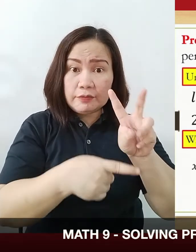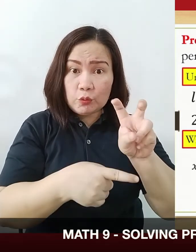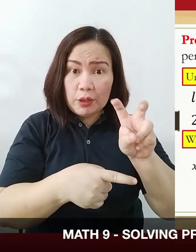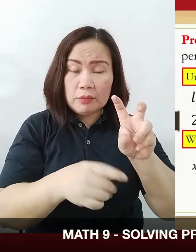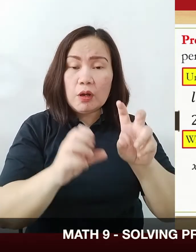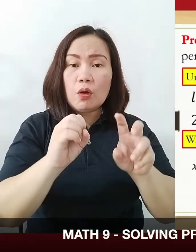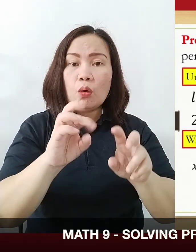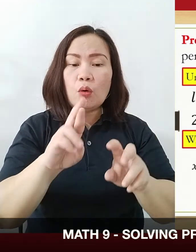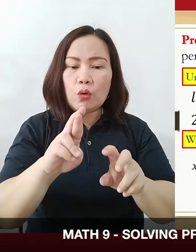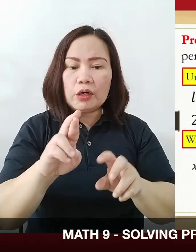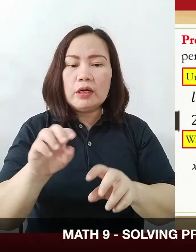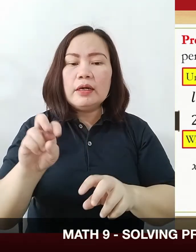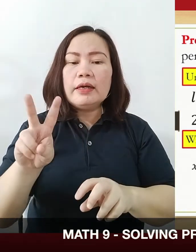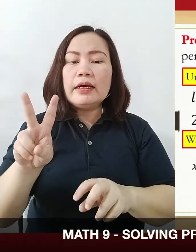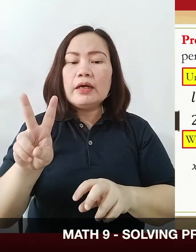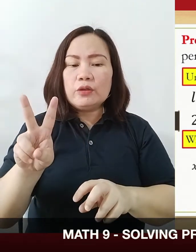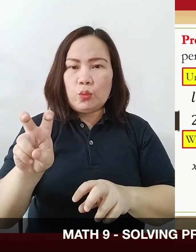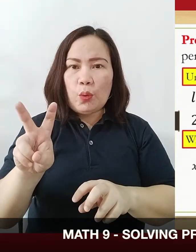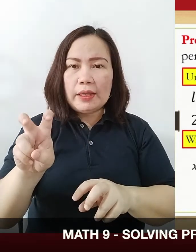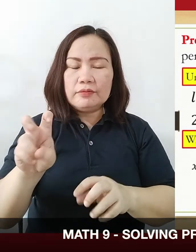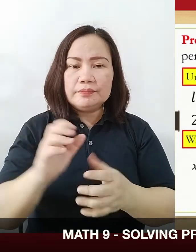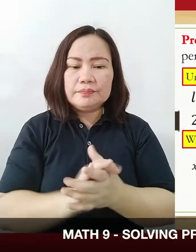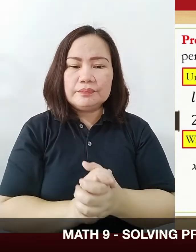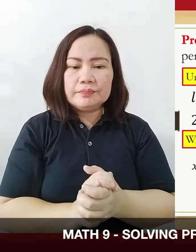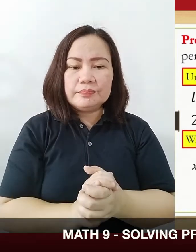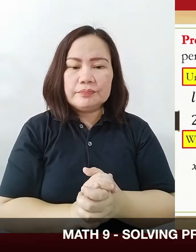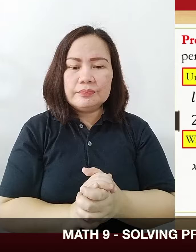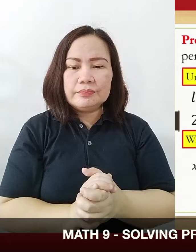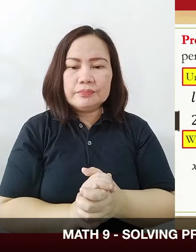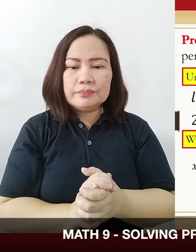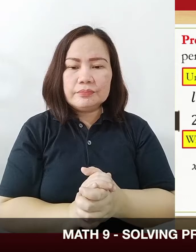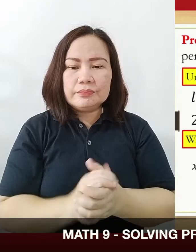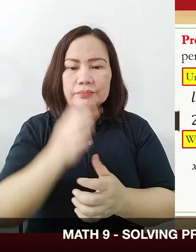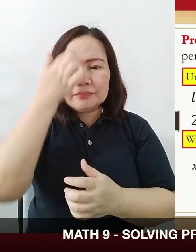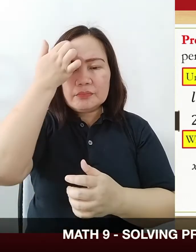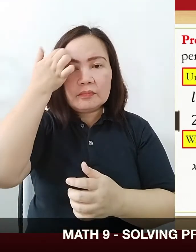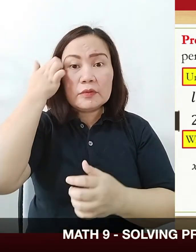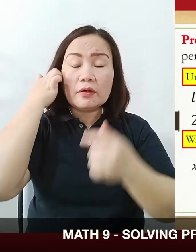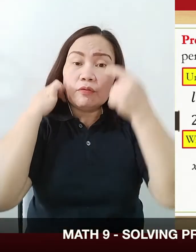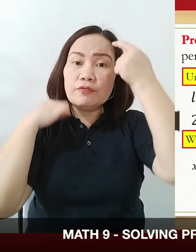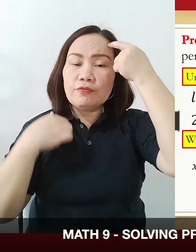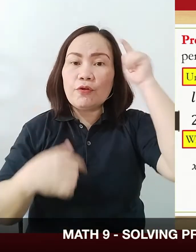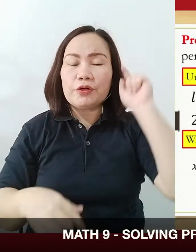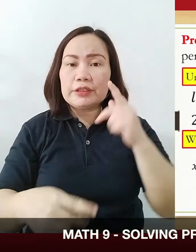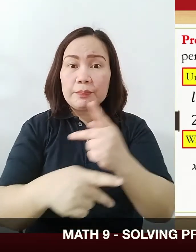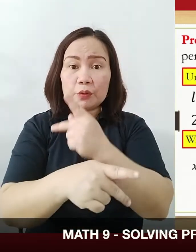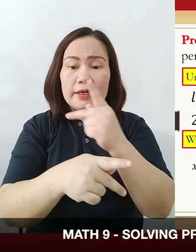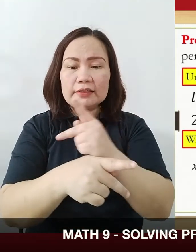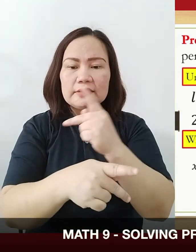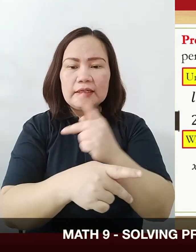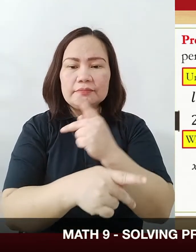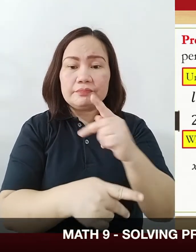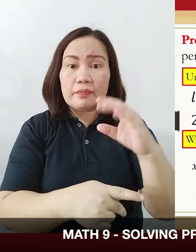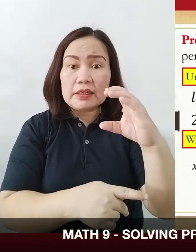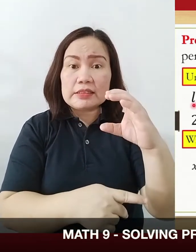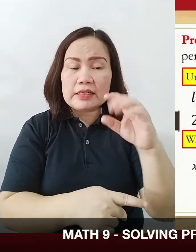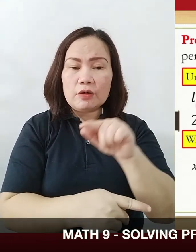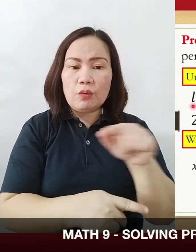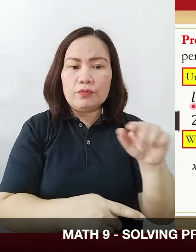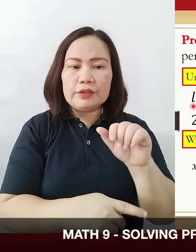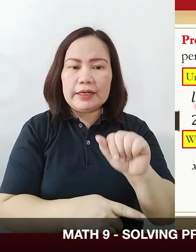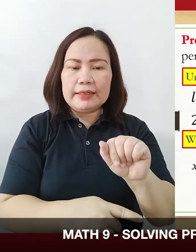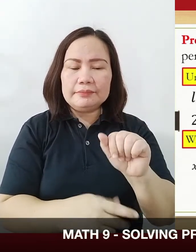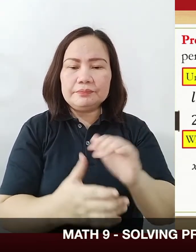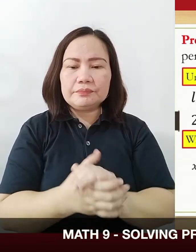it depends if it's negative b over a or b over a. Okay, now for the product, since we already have the